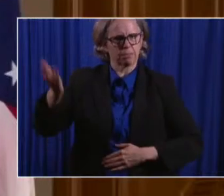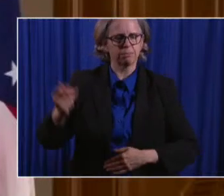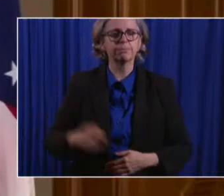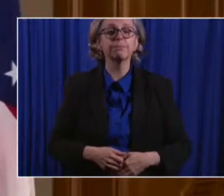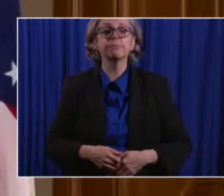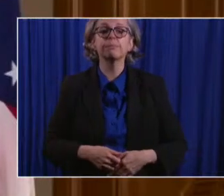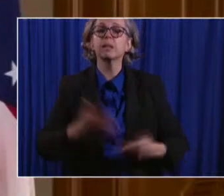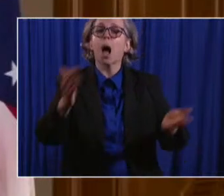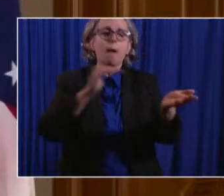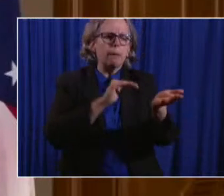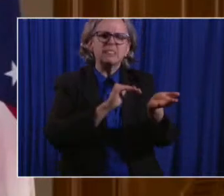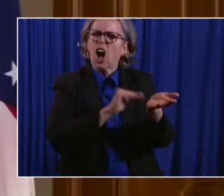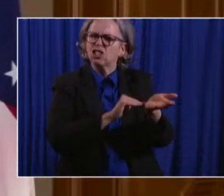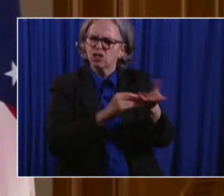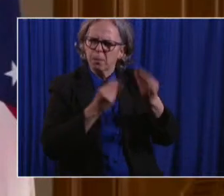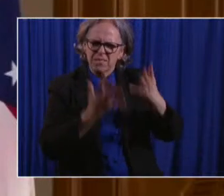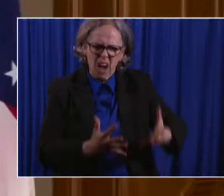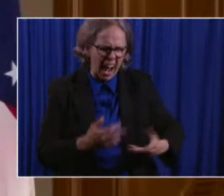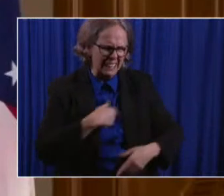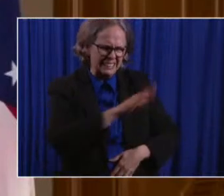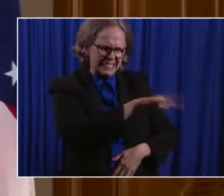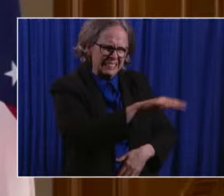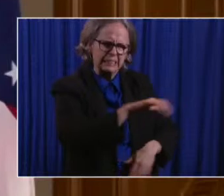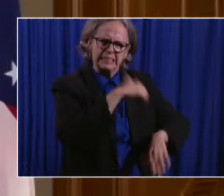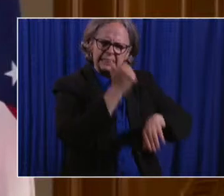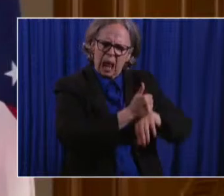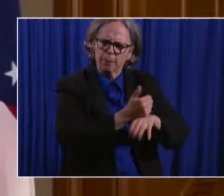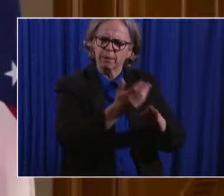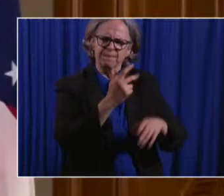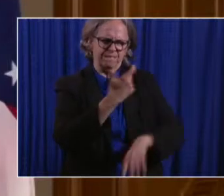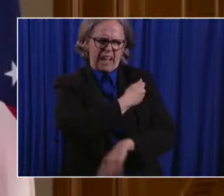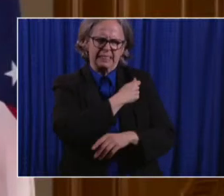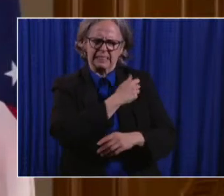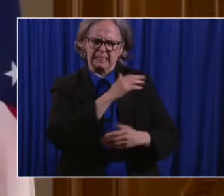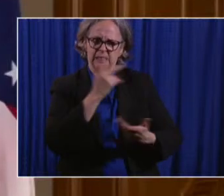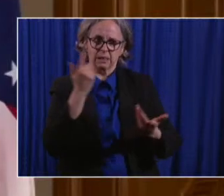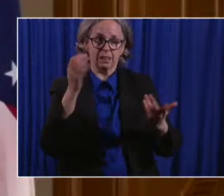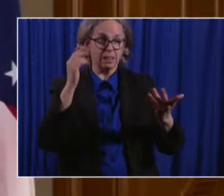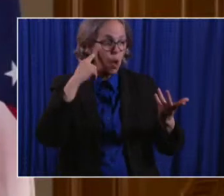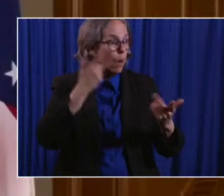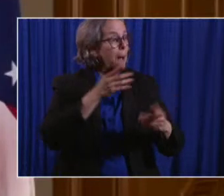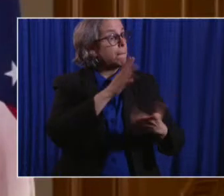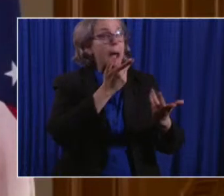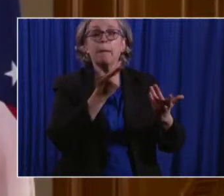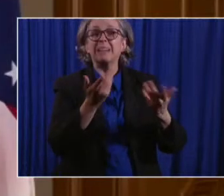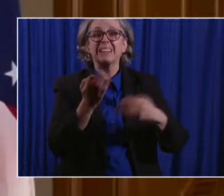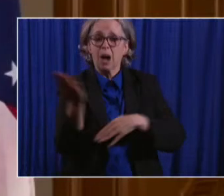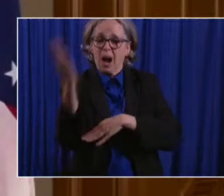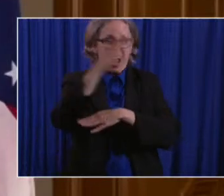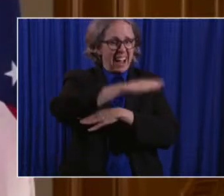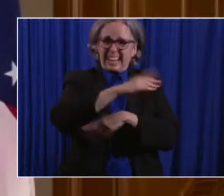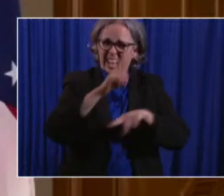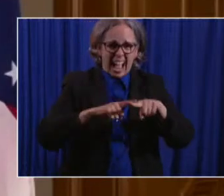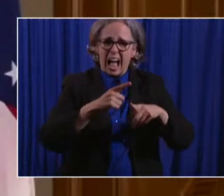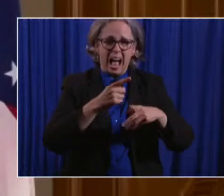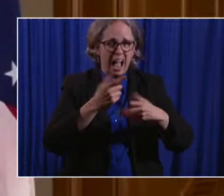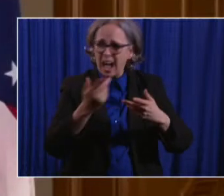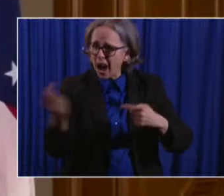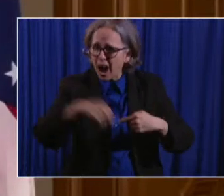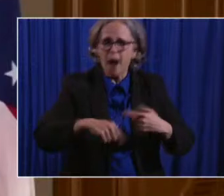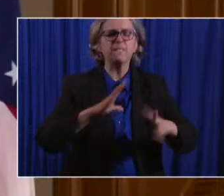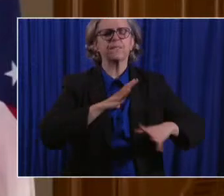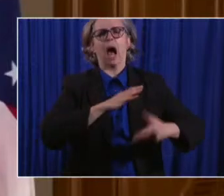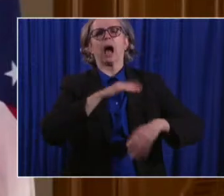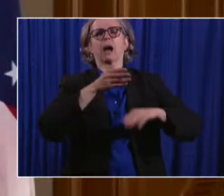vaccine opportunities outside of normal business hours. These major efforts show promise, we believe.